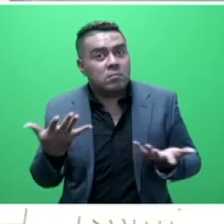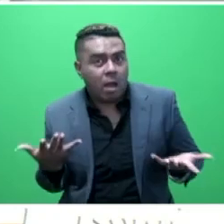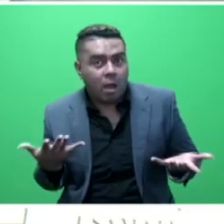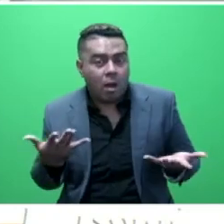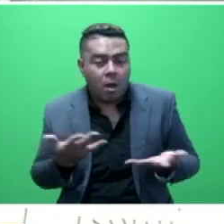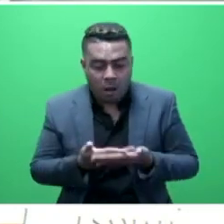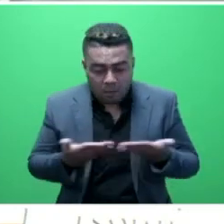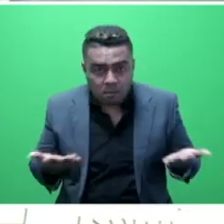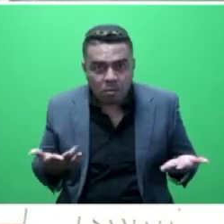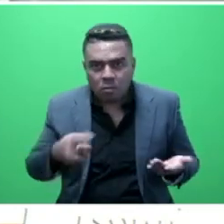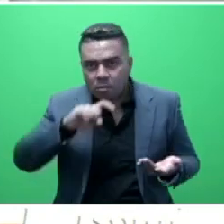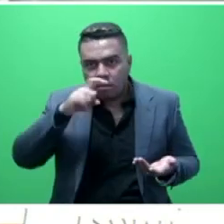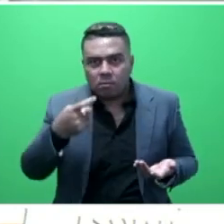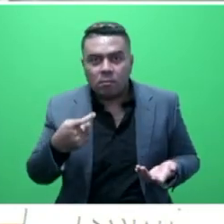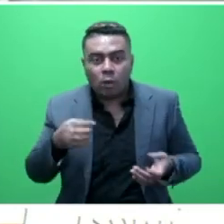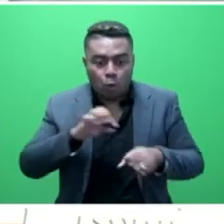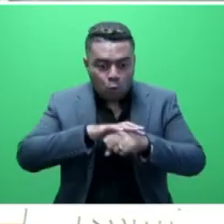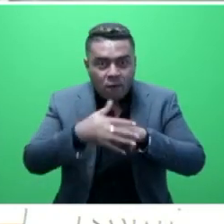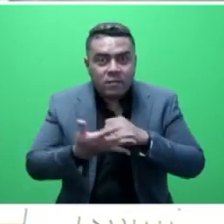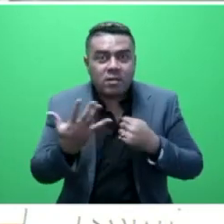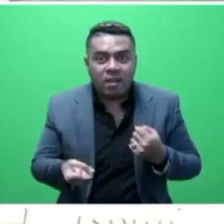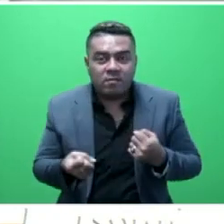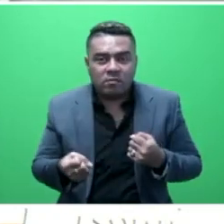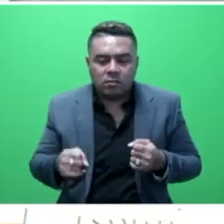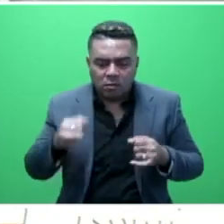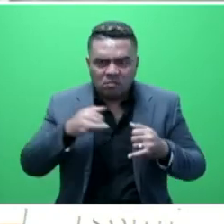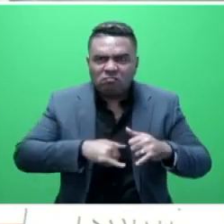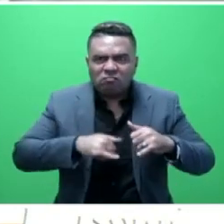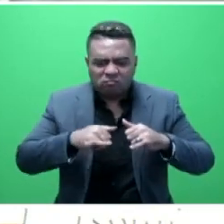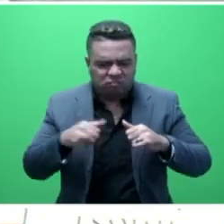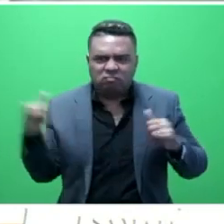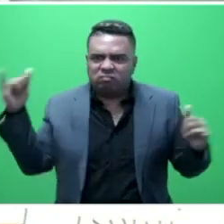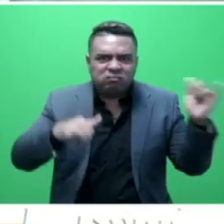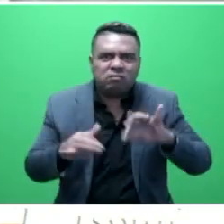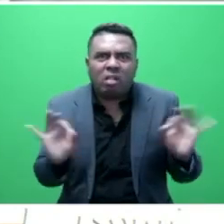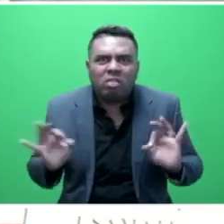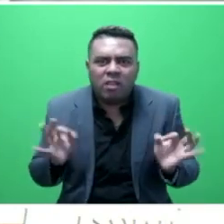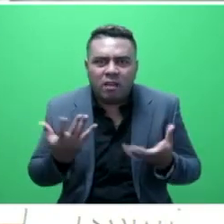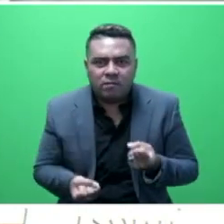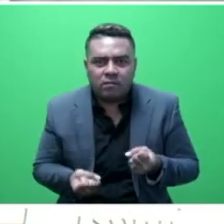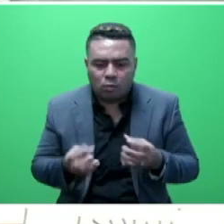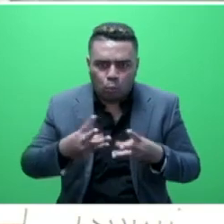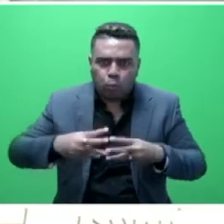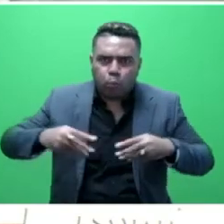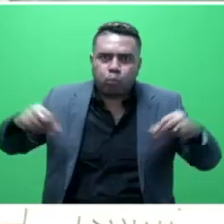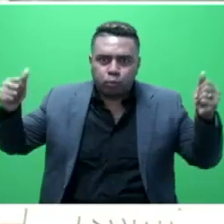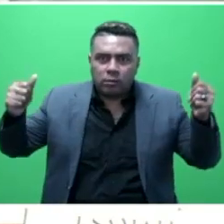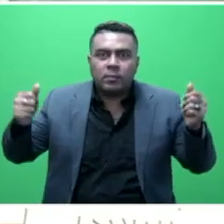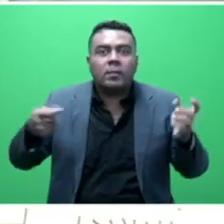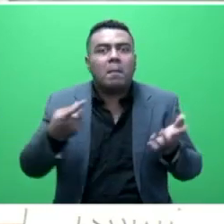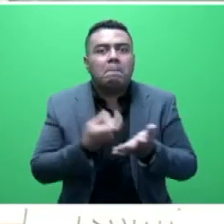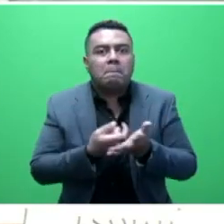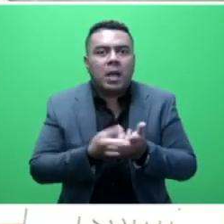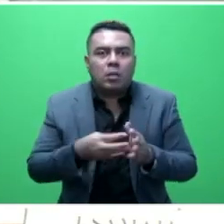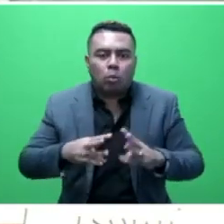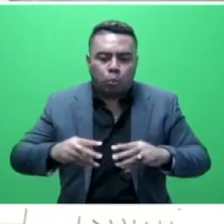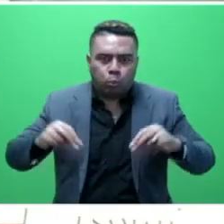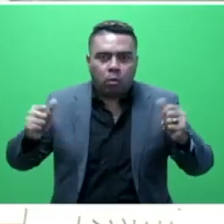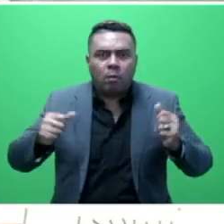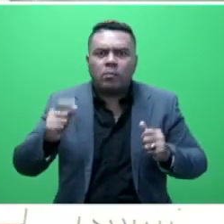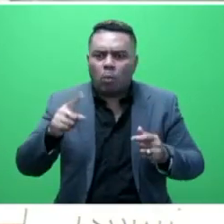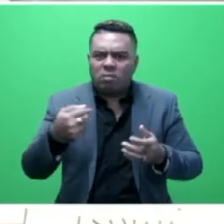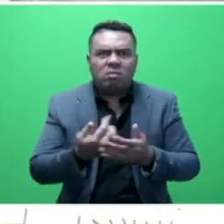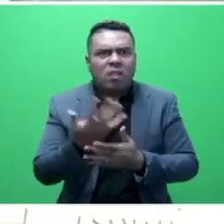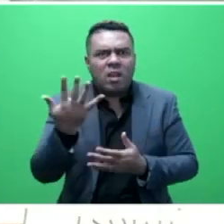flights grounded, tourism revenues have evaporated. That's 40% of our GDP lost in a matter of days or